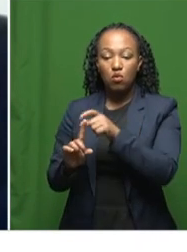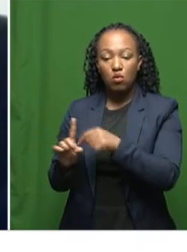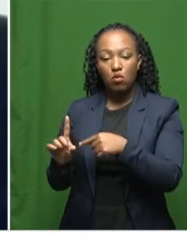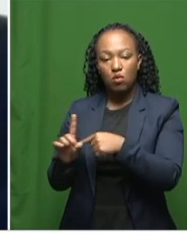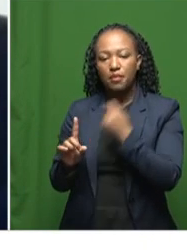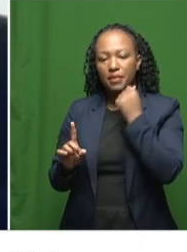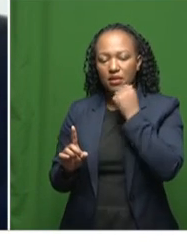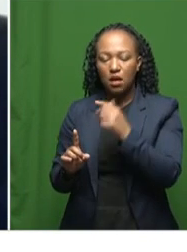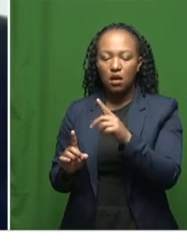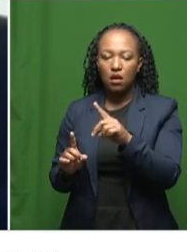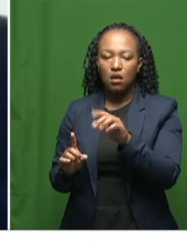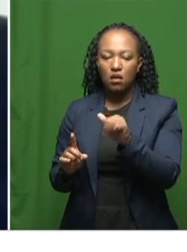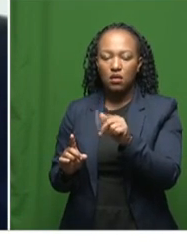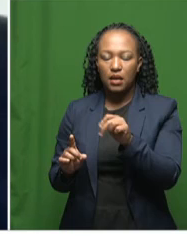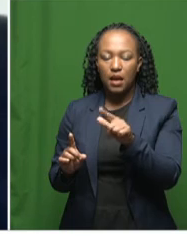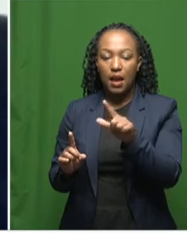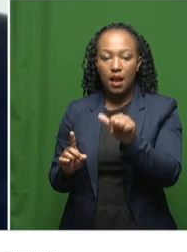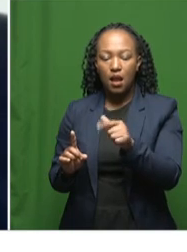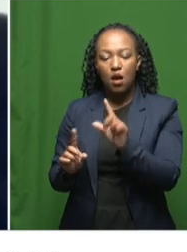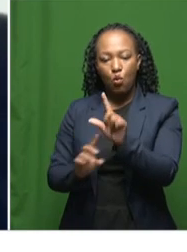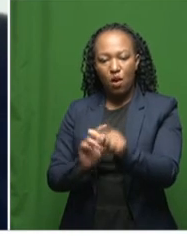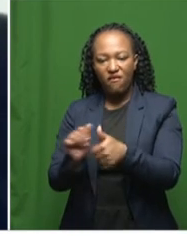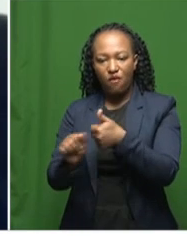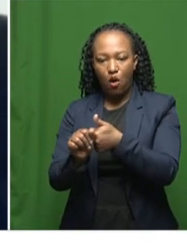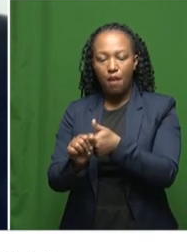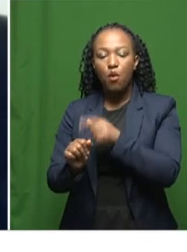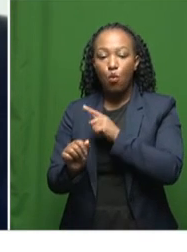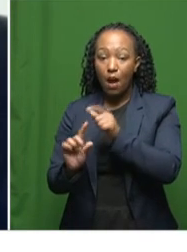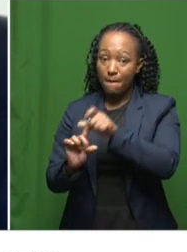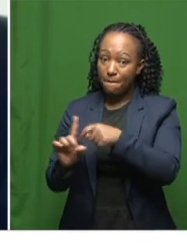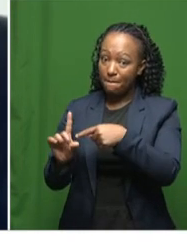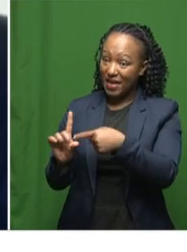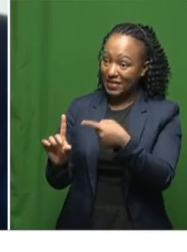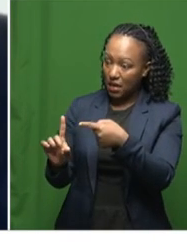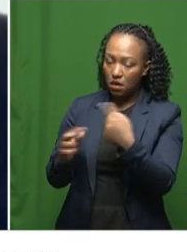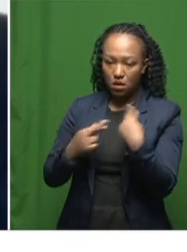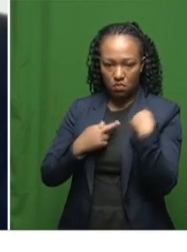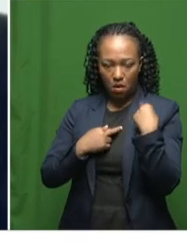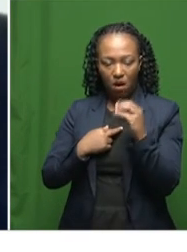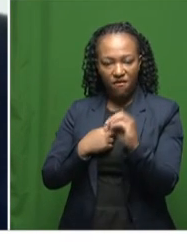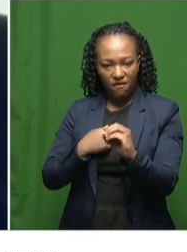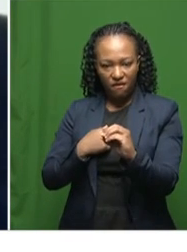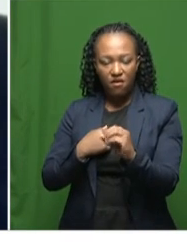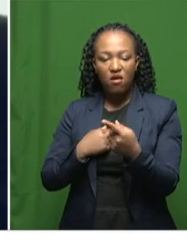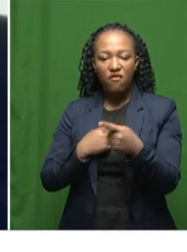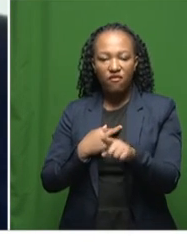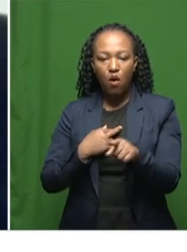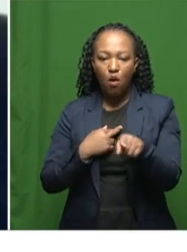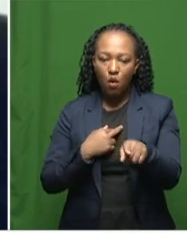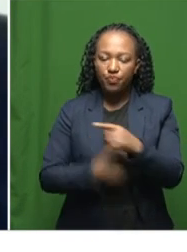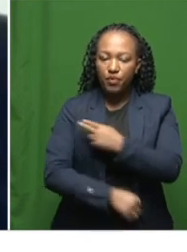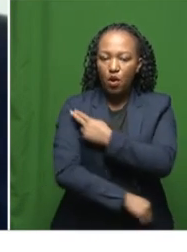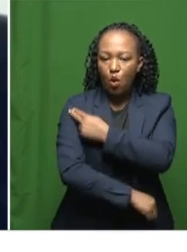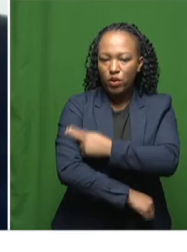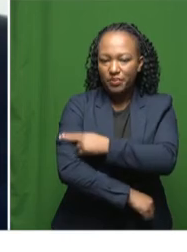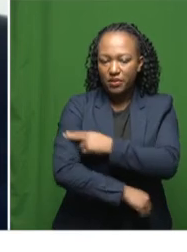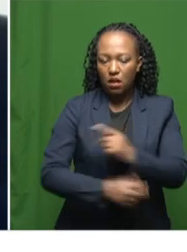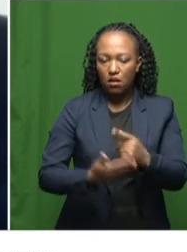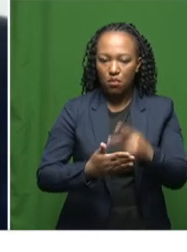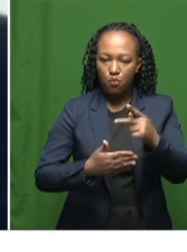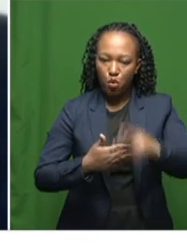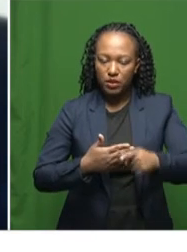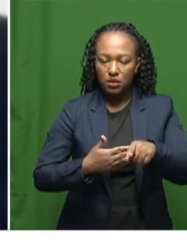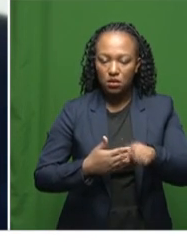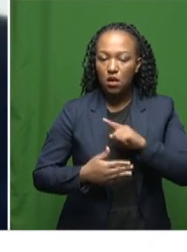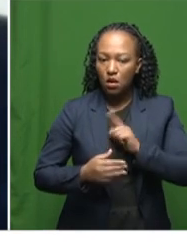will follow up with you. As you said, you are now the person who will be accountable for this particular project going forward,